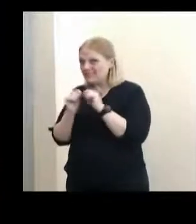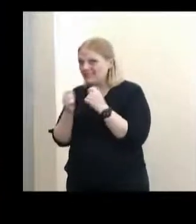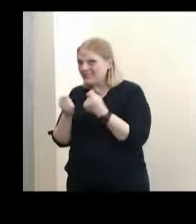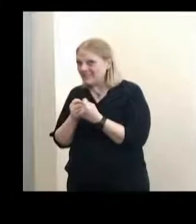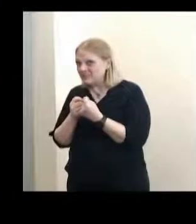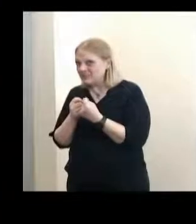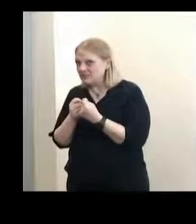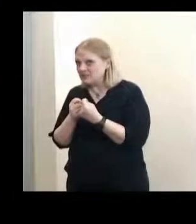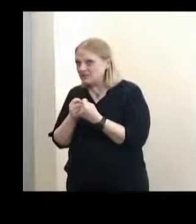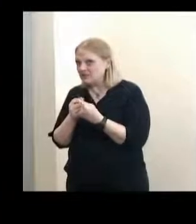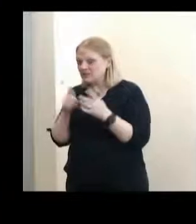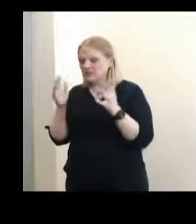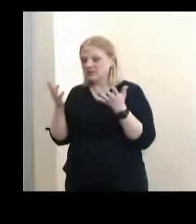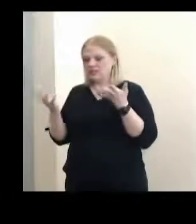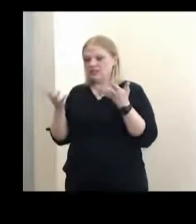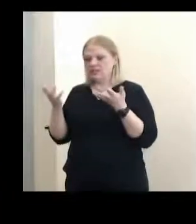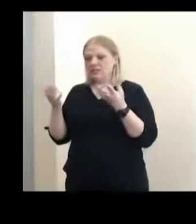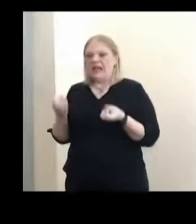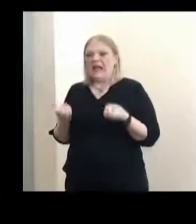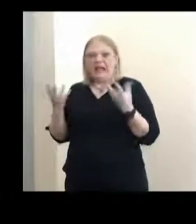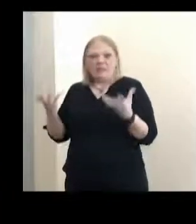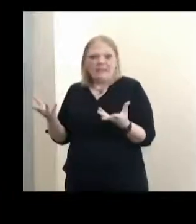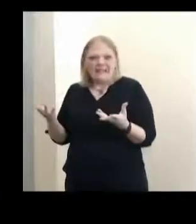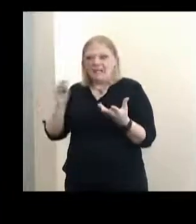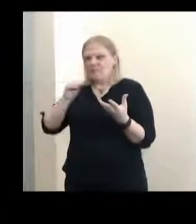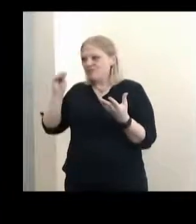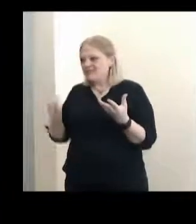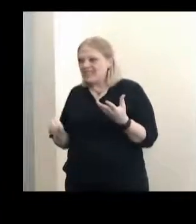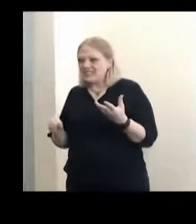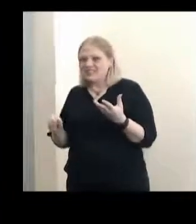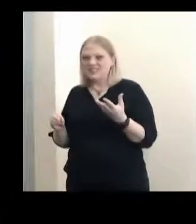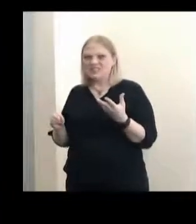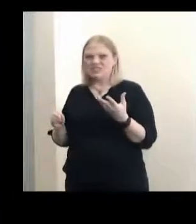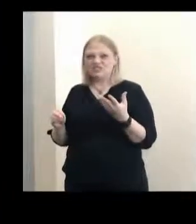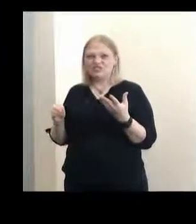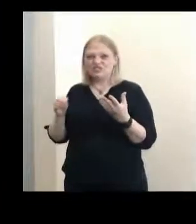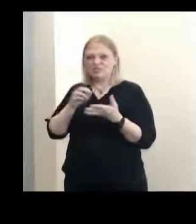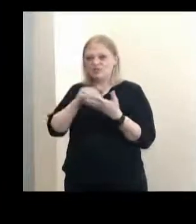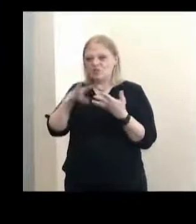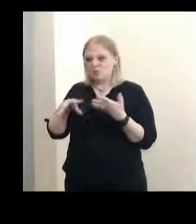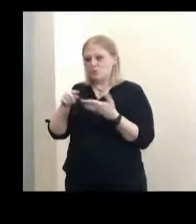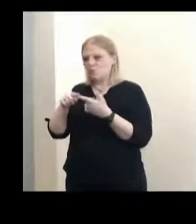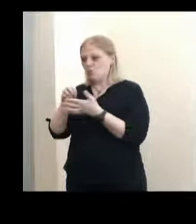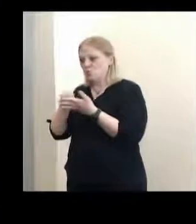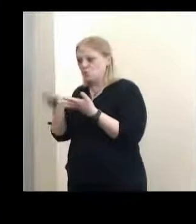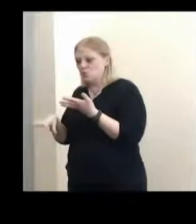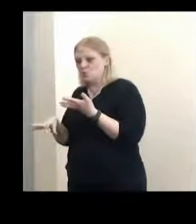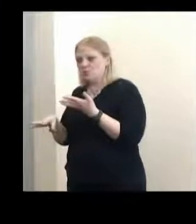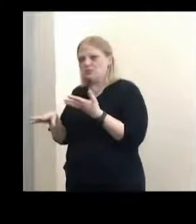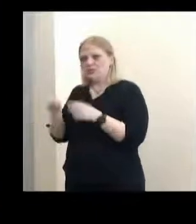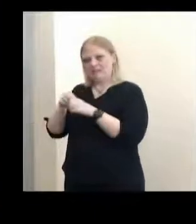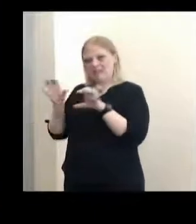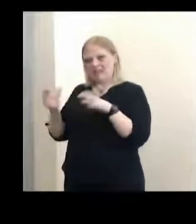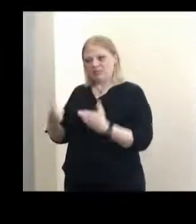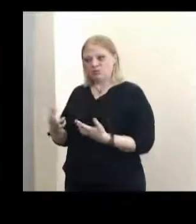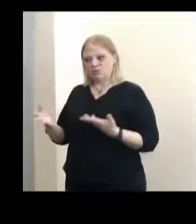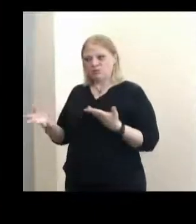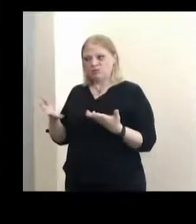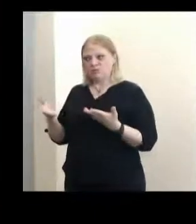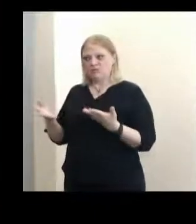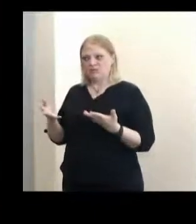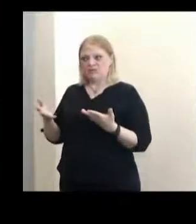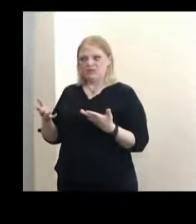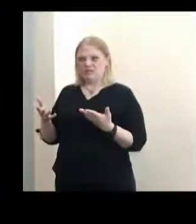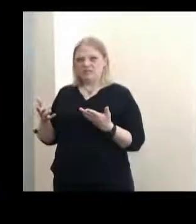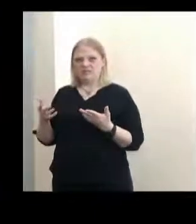And how many or what percentage can be tied to student transmission in the classroom? Does it matter if they